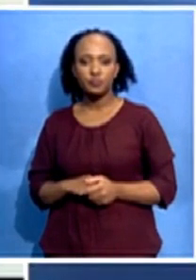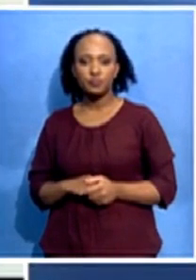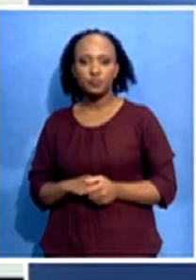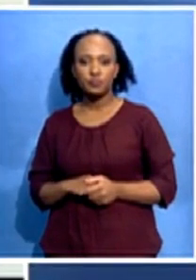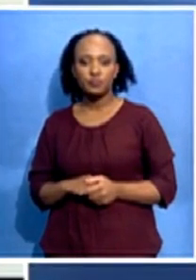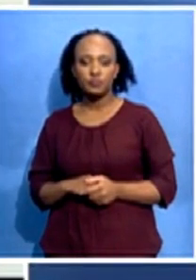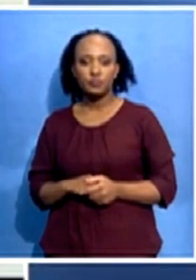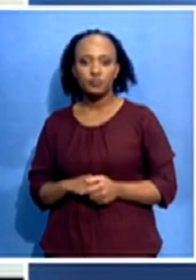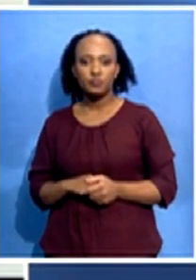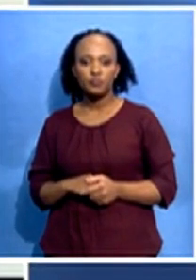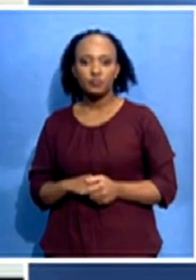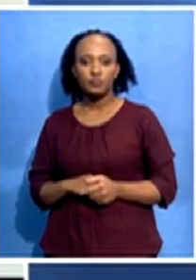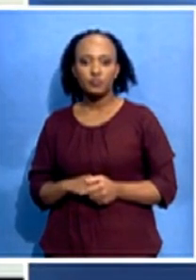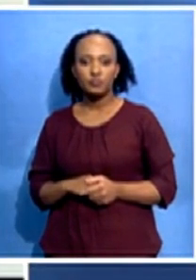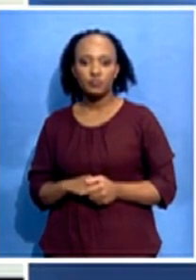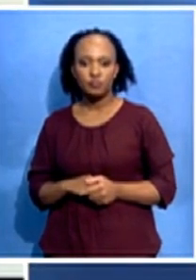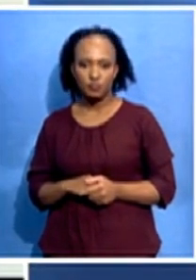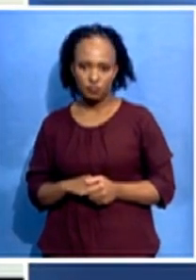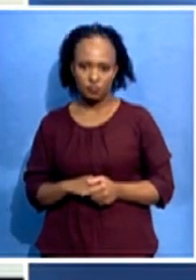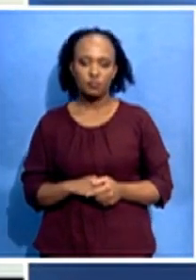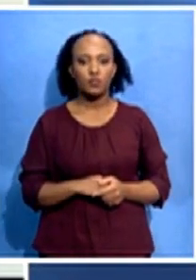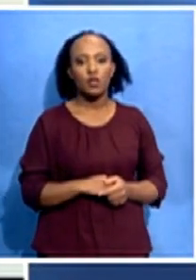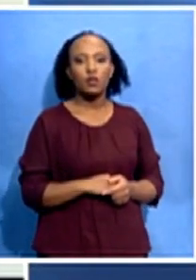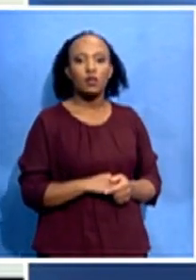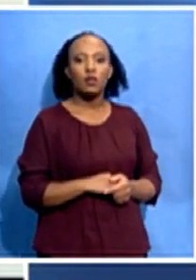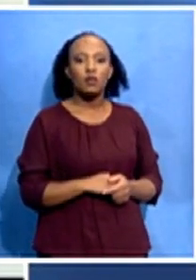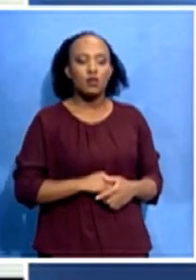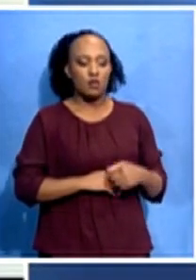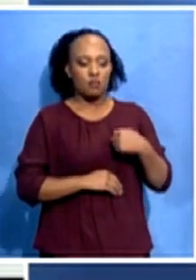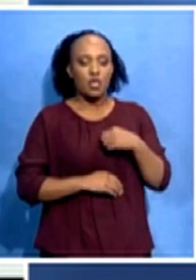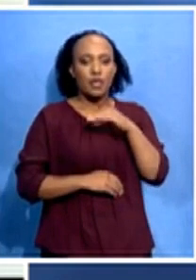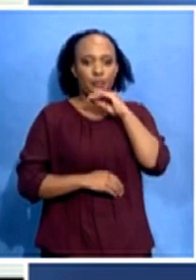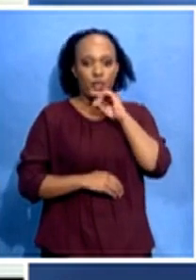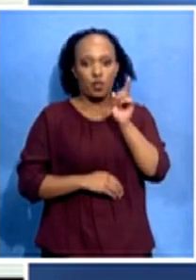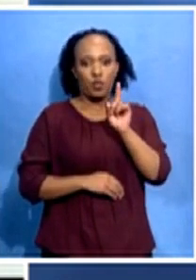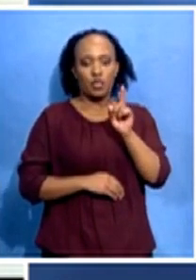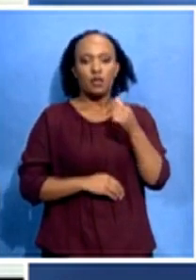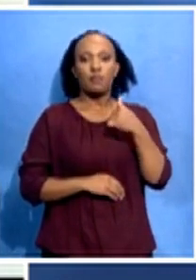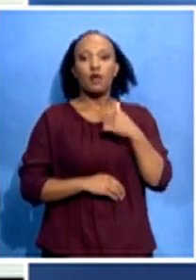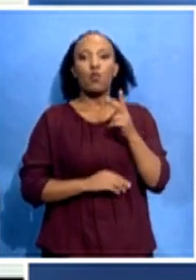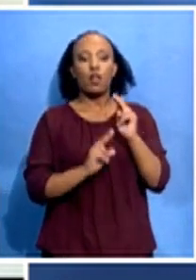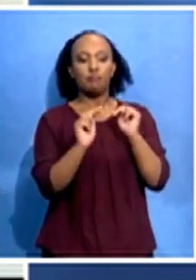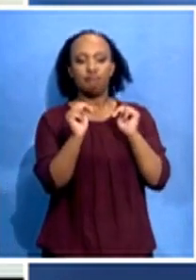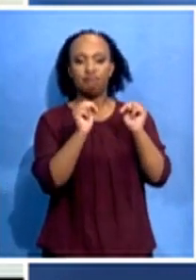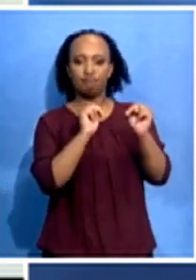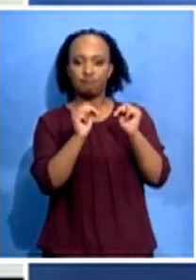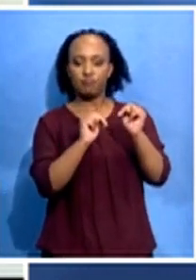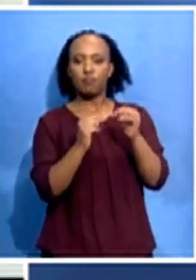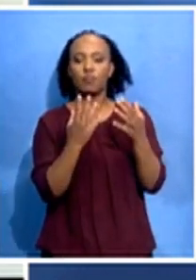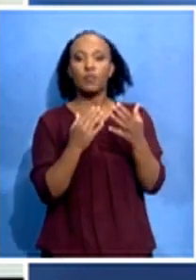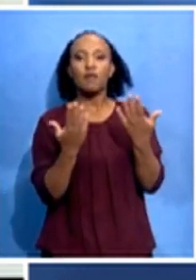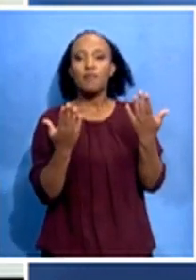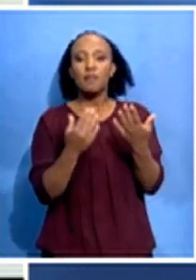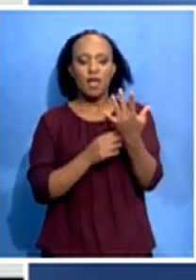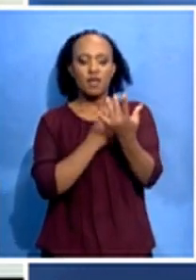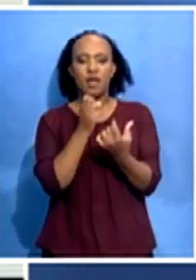Yeah, for me, I would be negotiating or mediating a position where maybe for the 2020 year we should take a wage freeze,